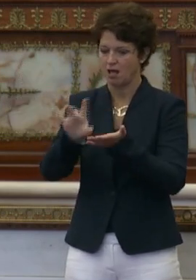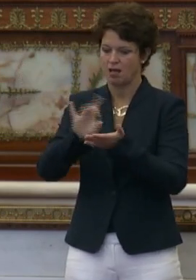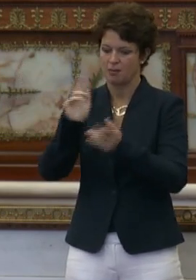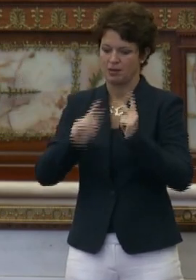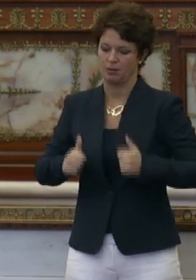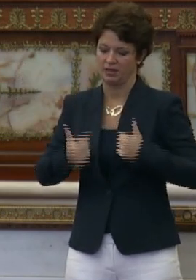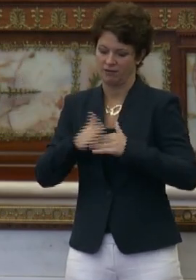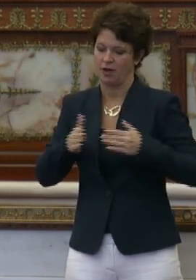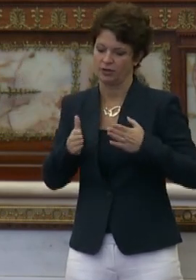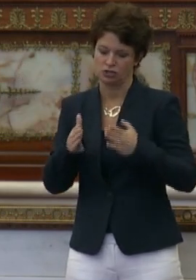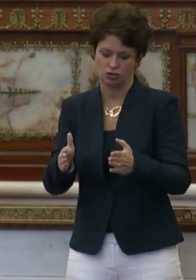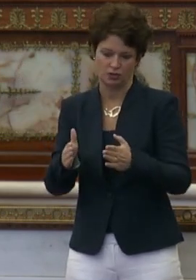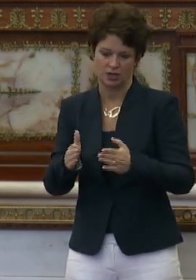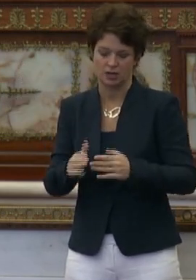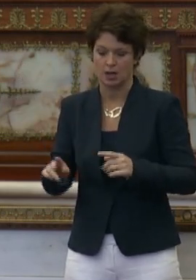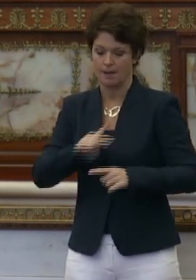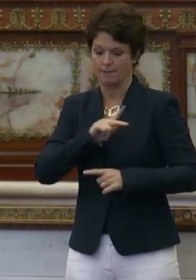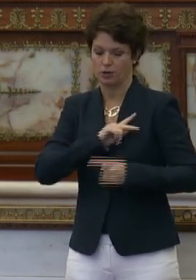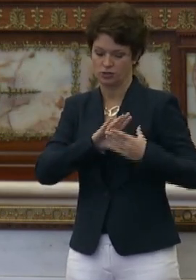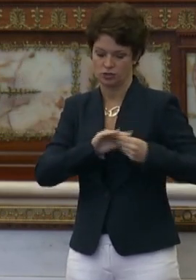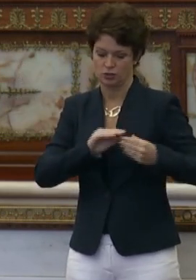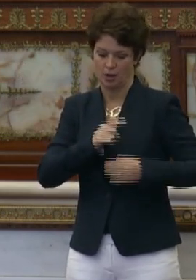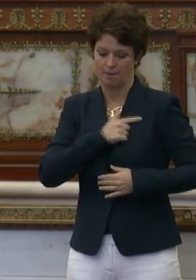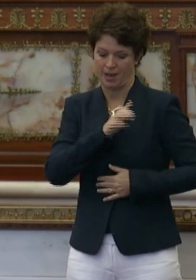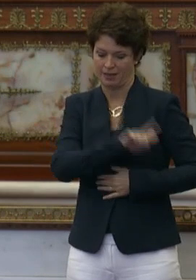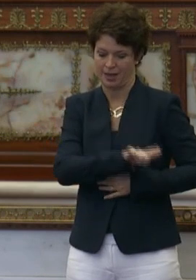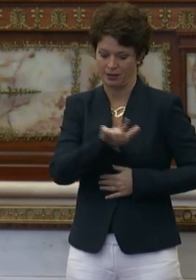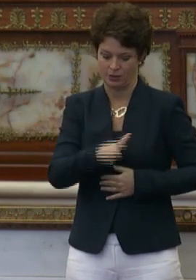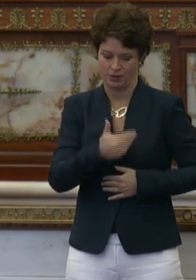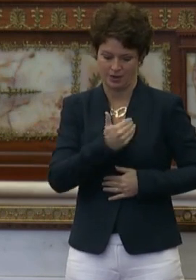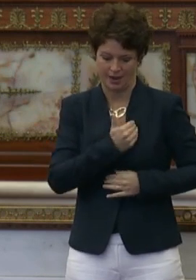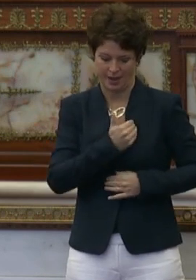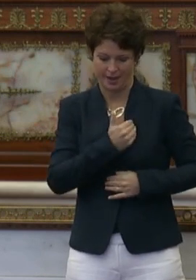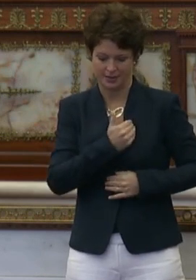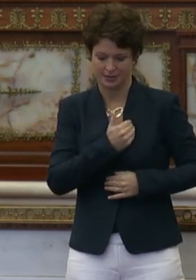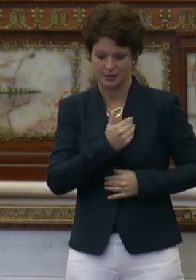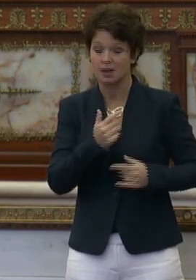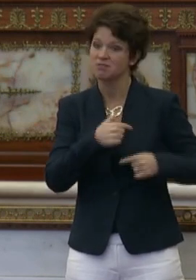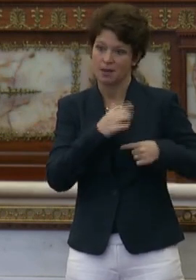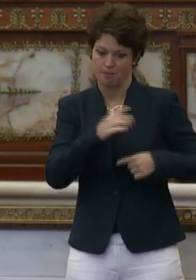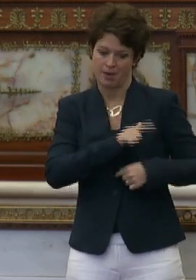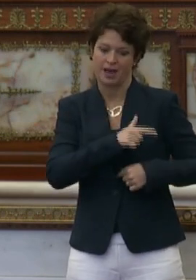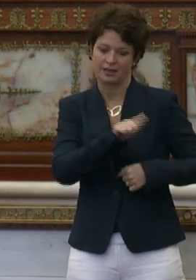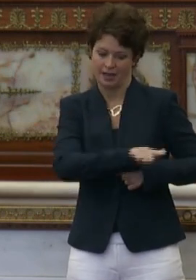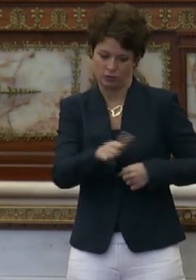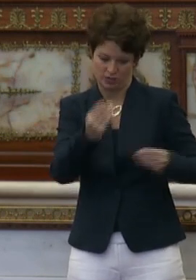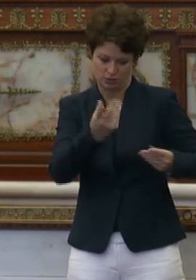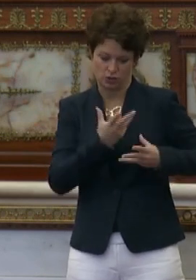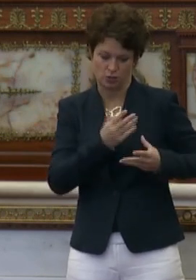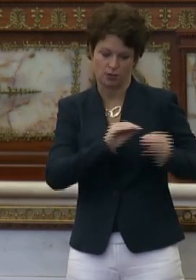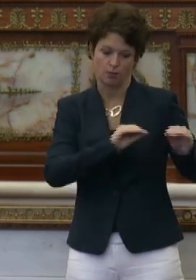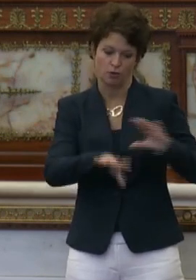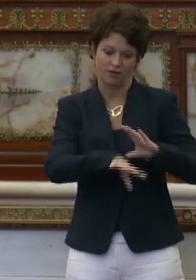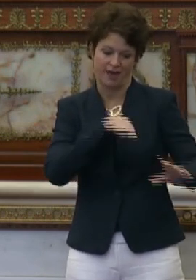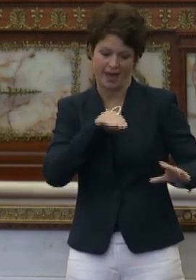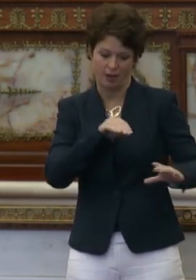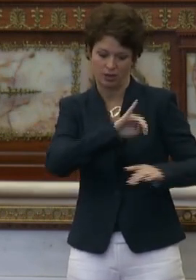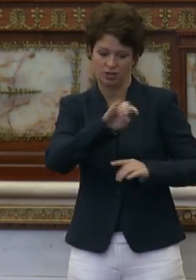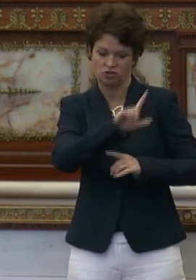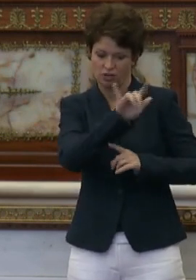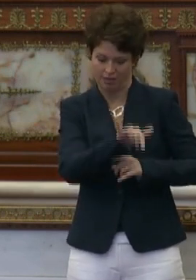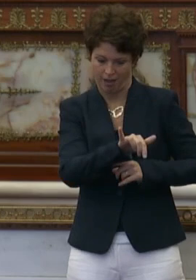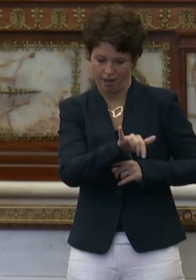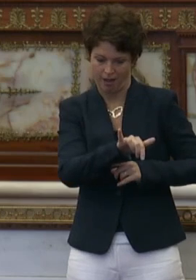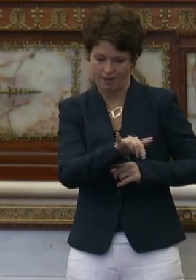streets. On a personal note, my landlord has been telling us to move out in July, and